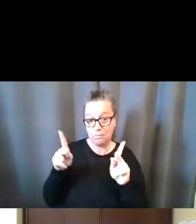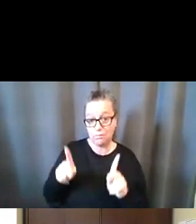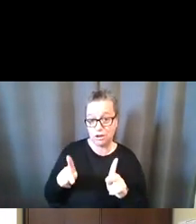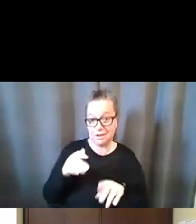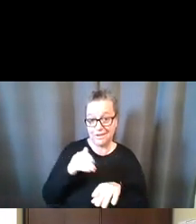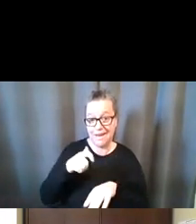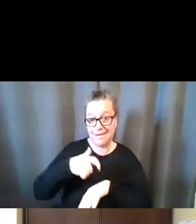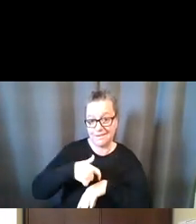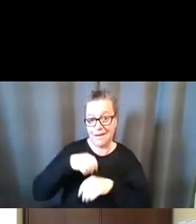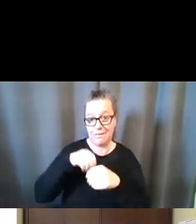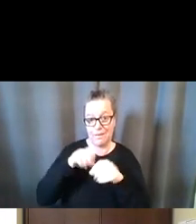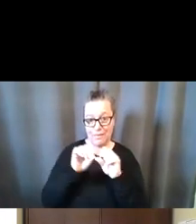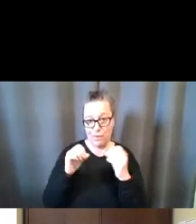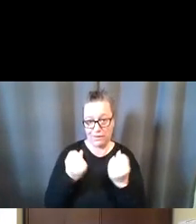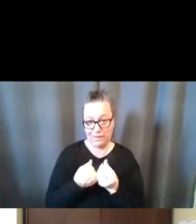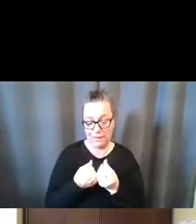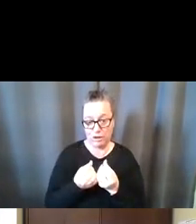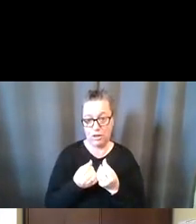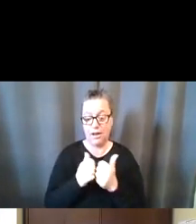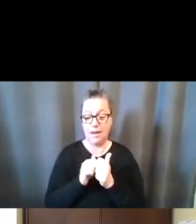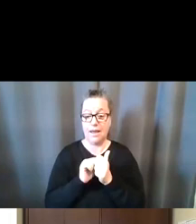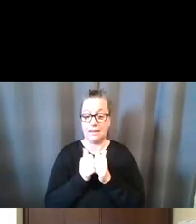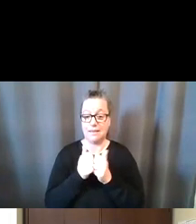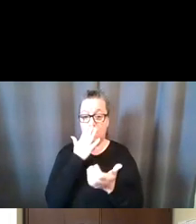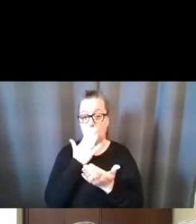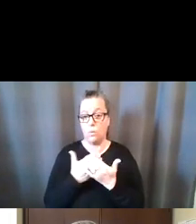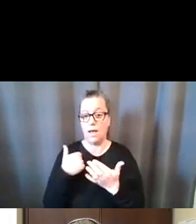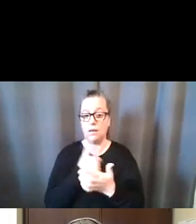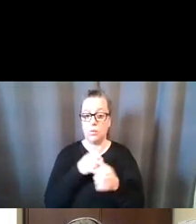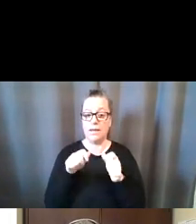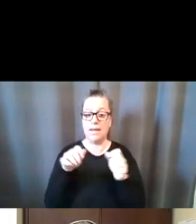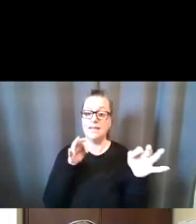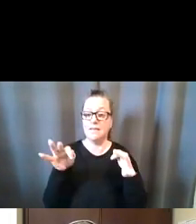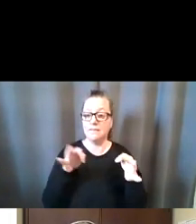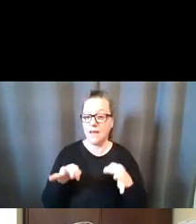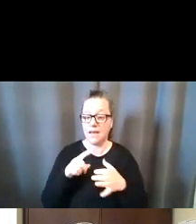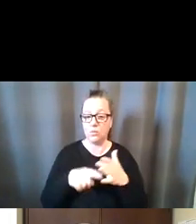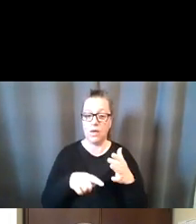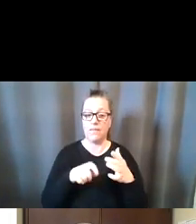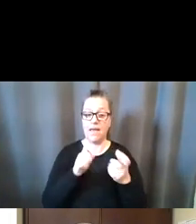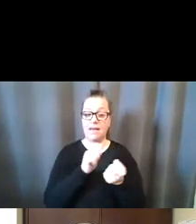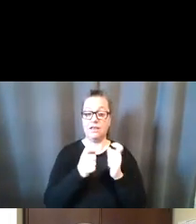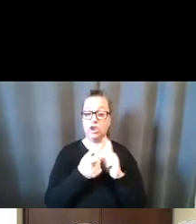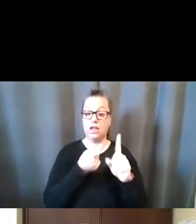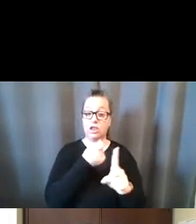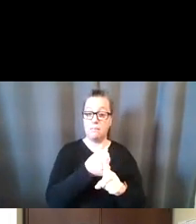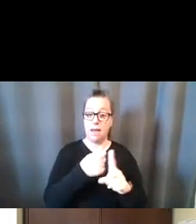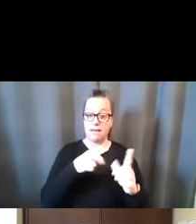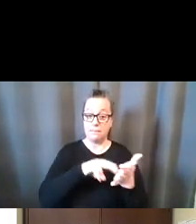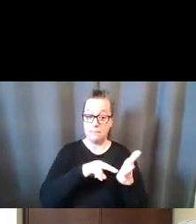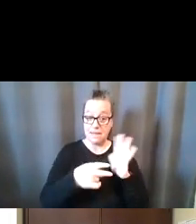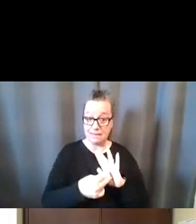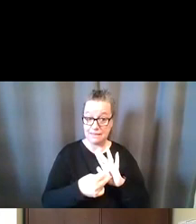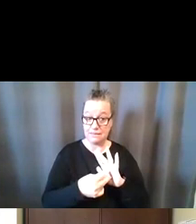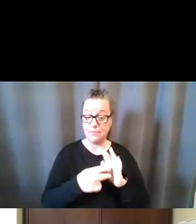time in the organization. And it is how well we can define what that change impact means to those individual people and how